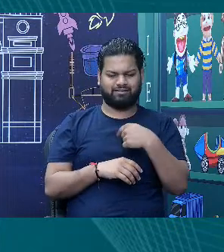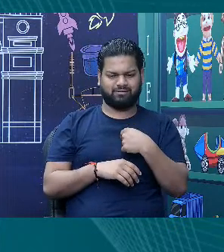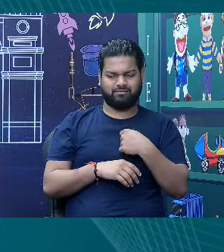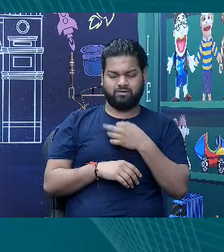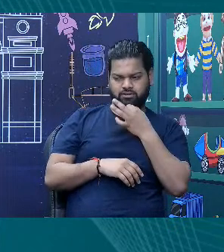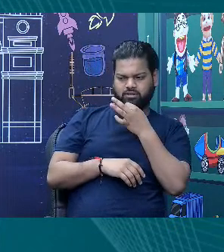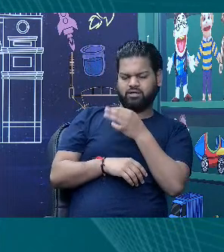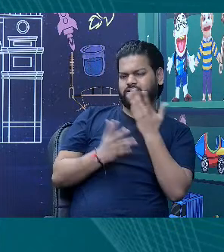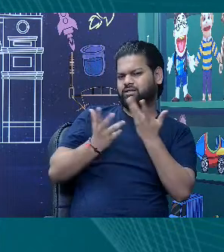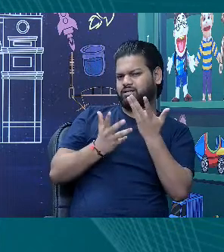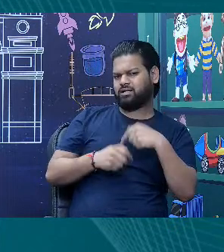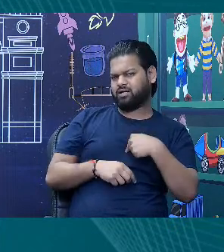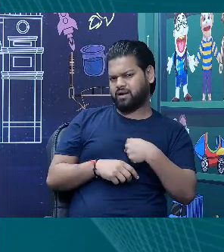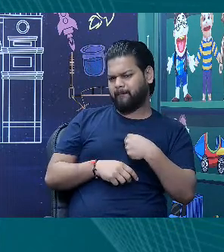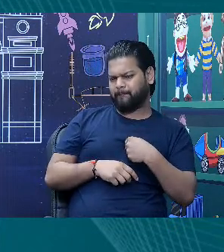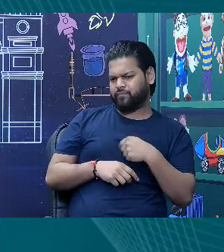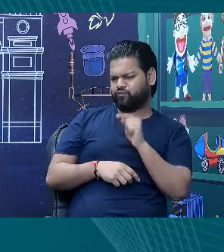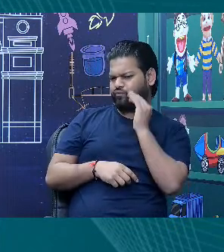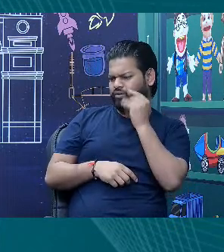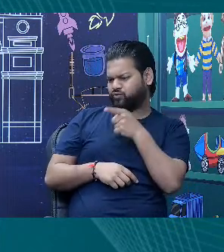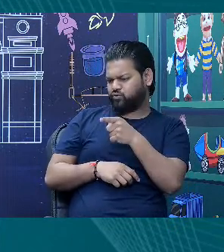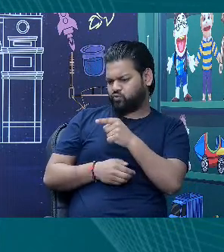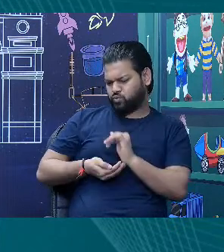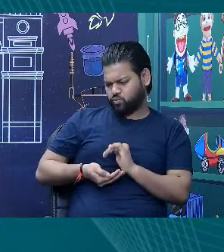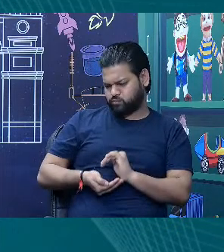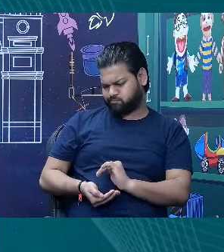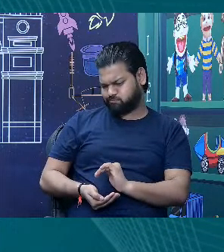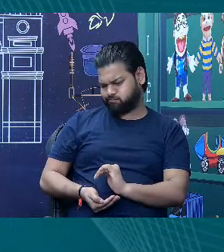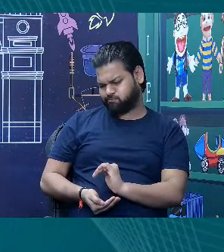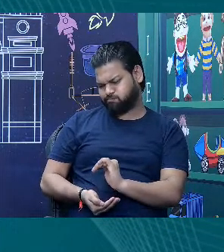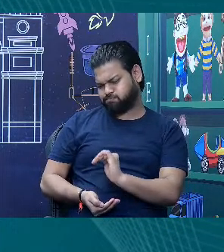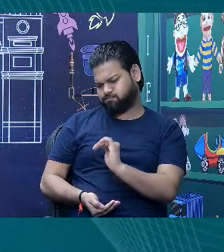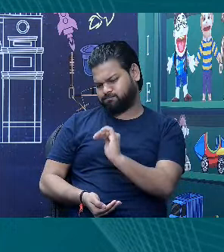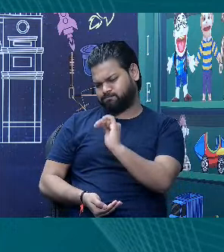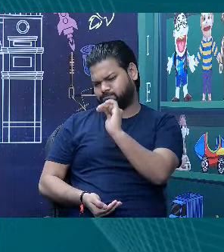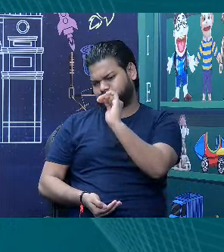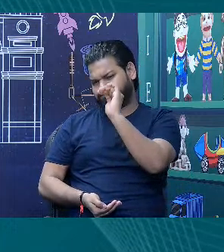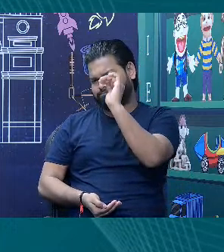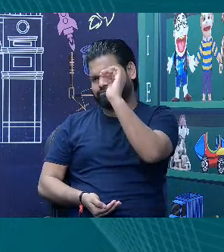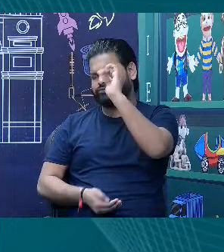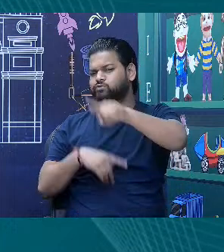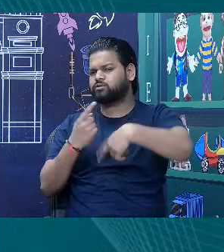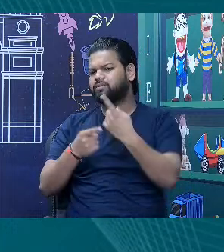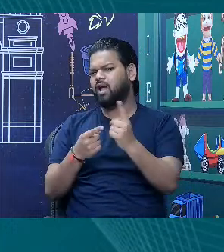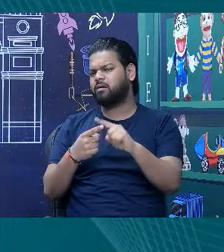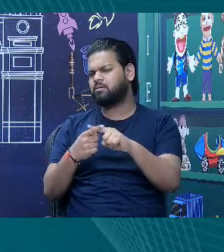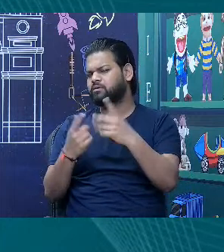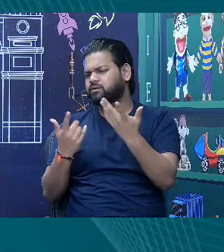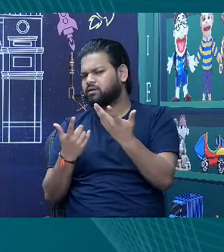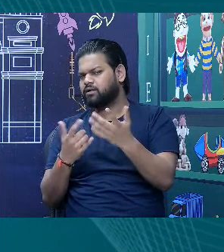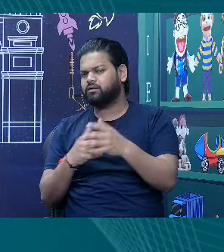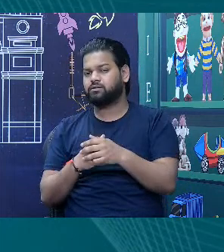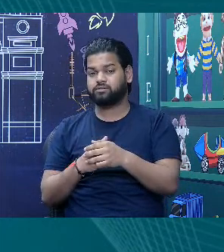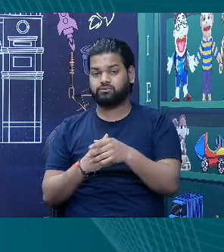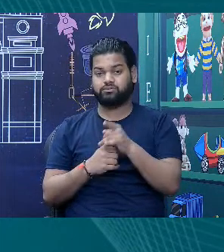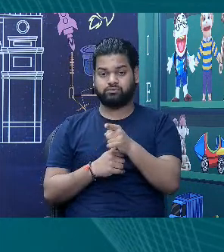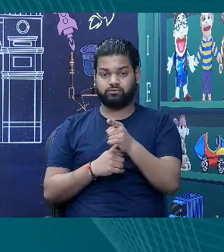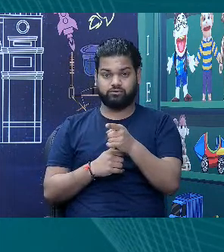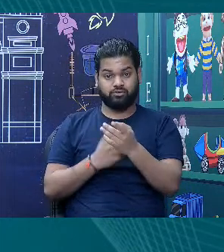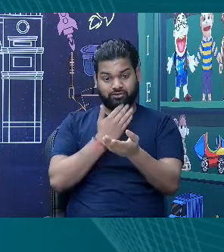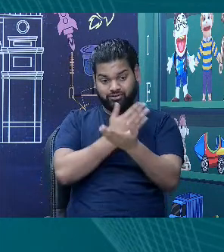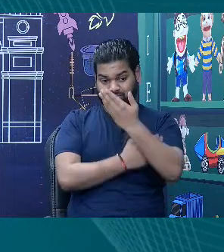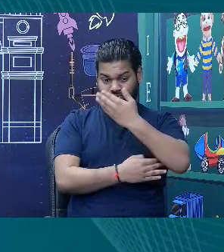is one of the most powerful statements that Kanga makes here. Okay. He says that when you grow up